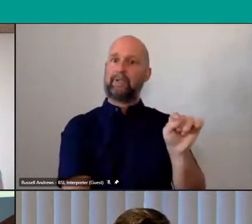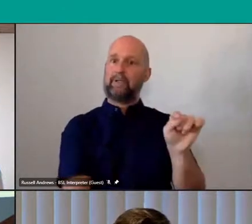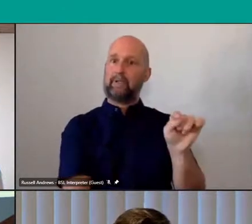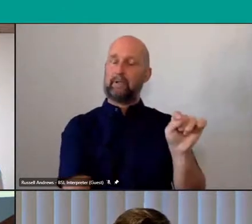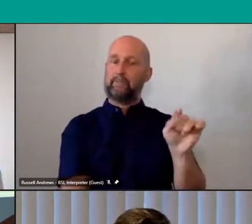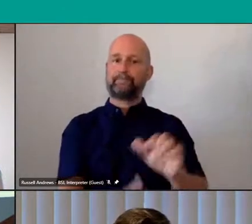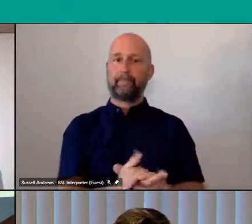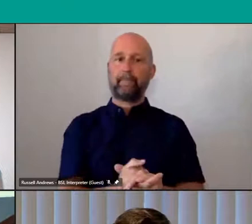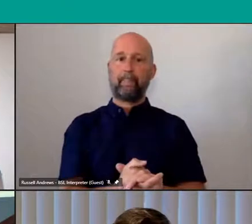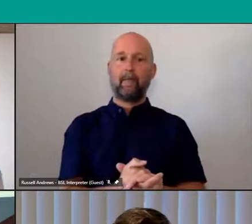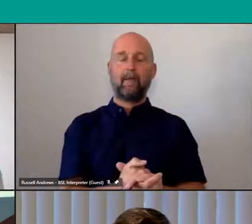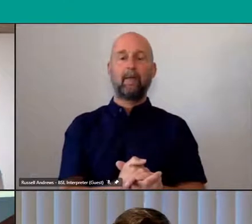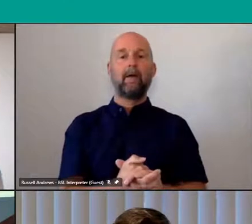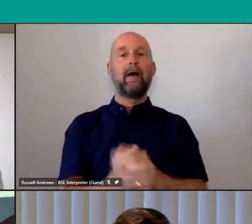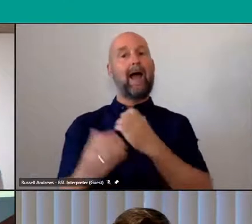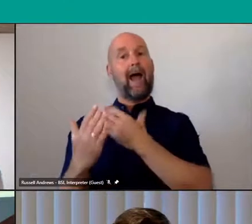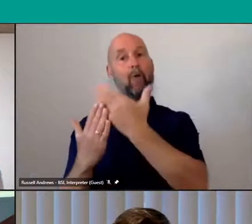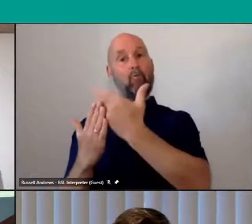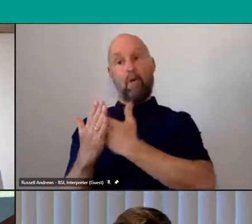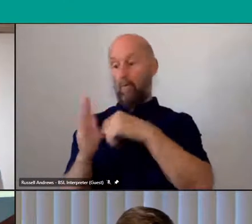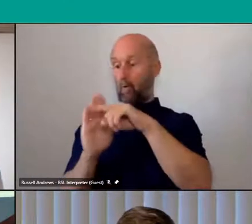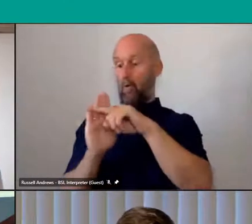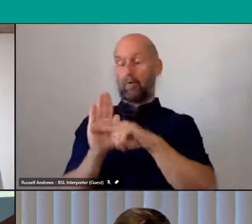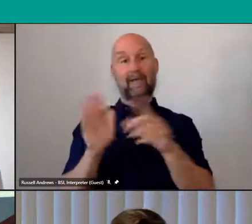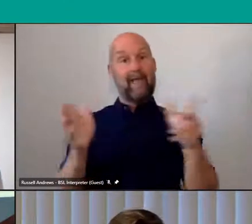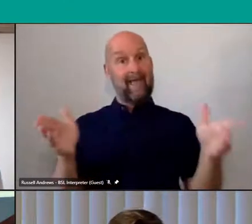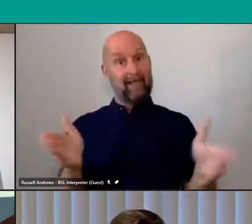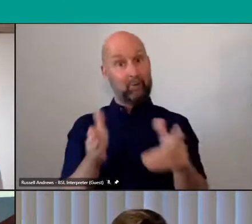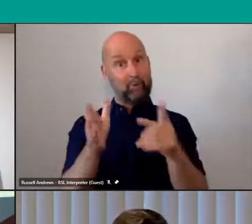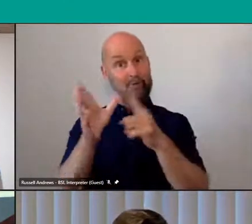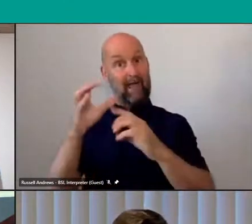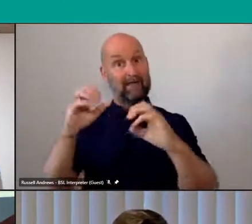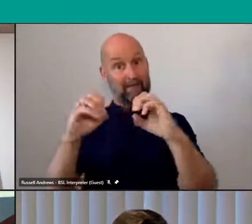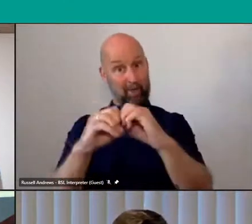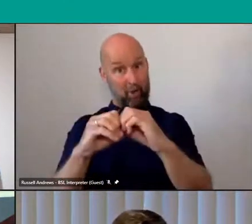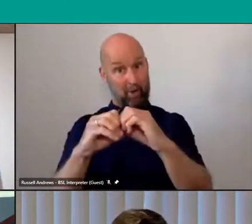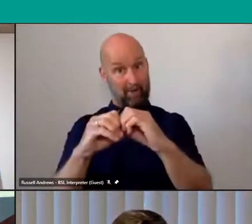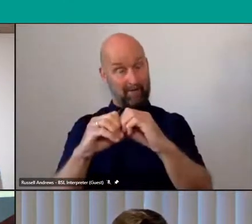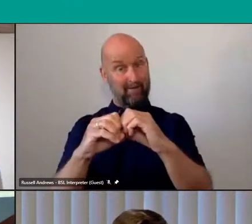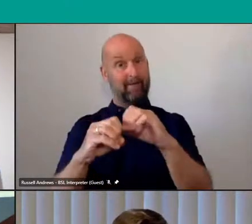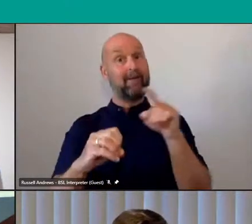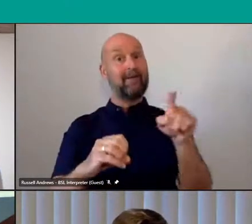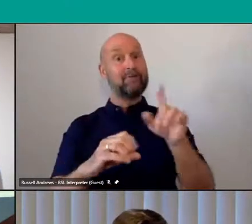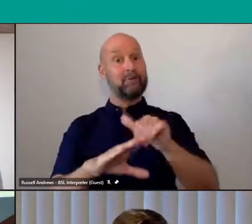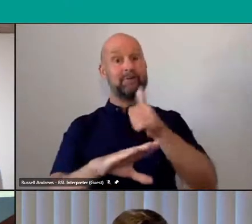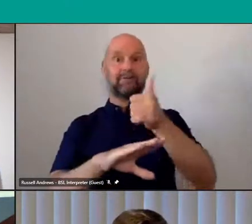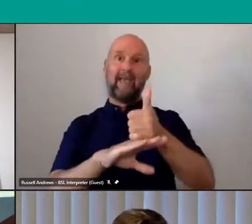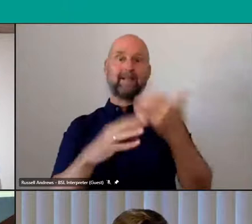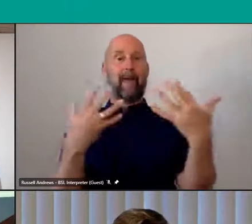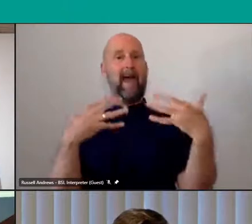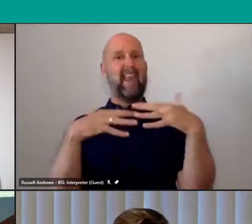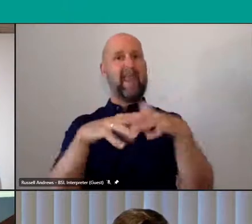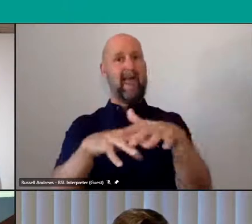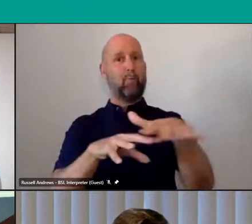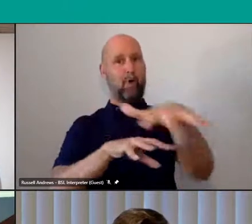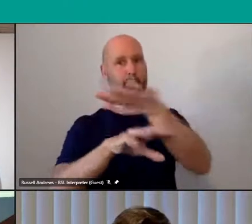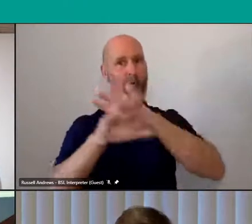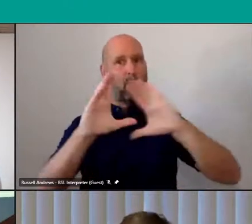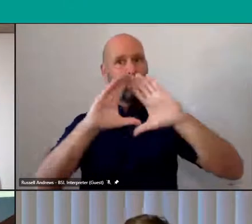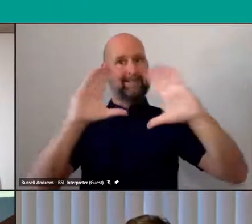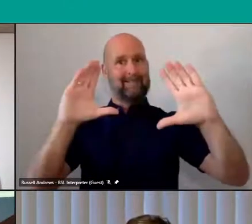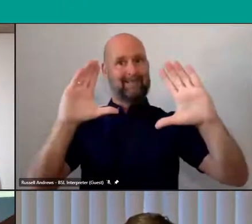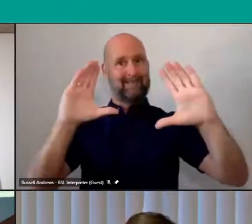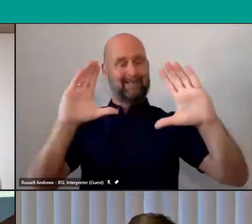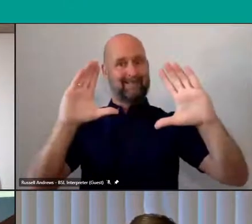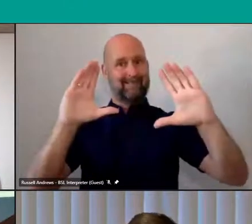in our encouragement to you, Andy, as mayor, to convene an anchor network across the city region,